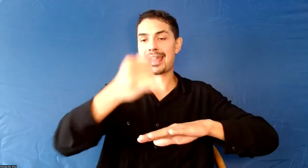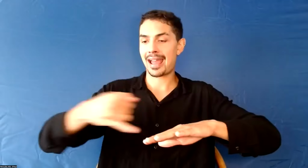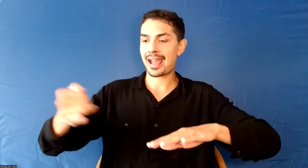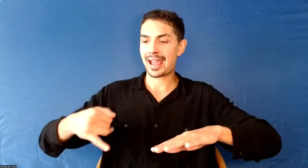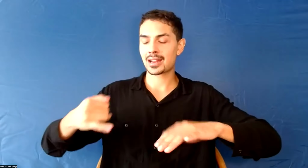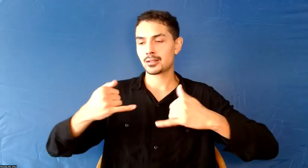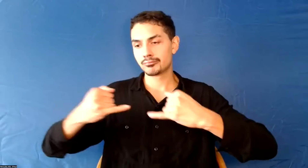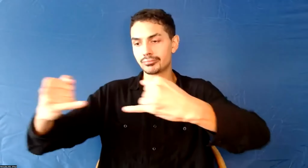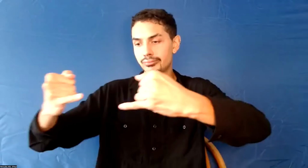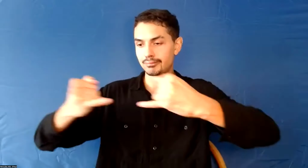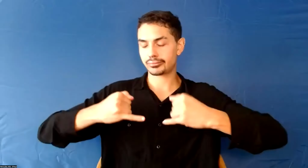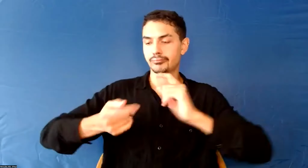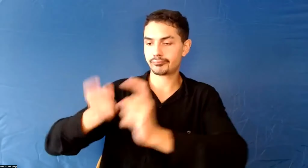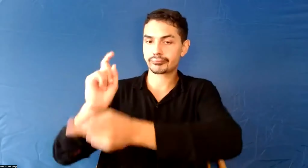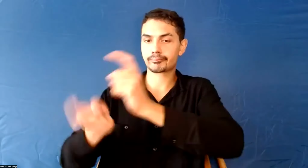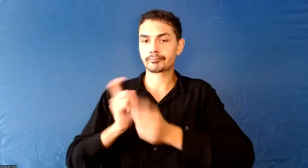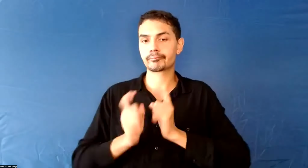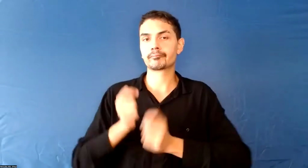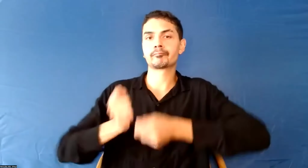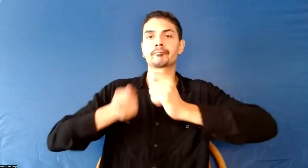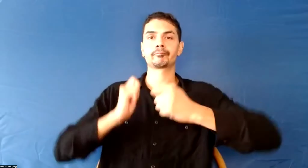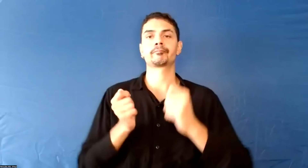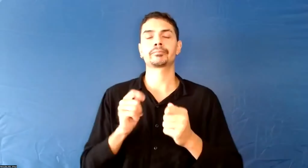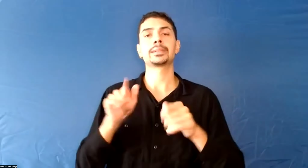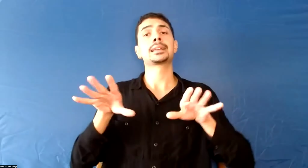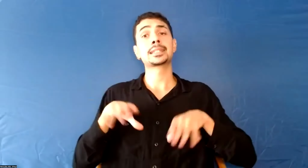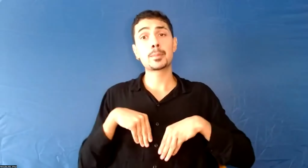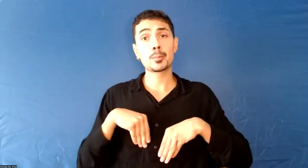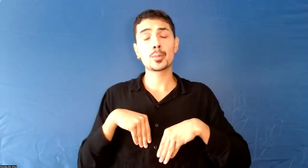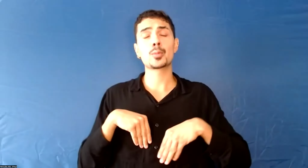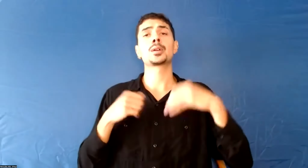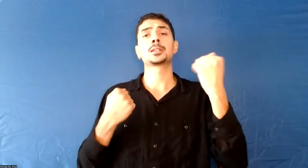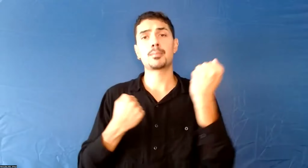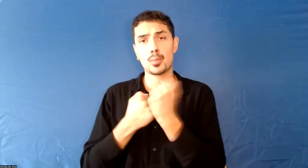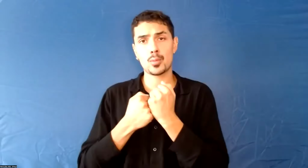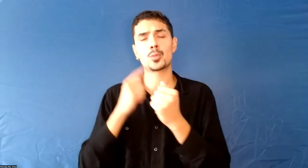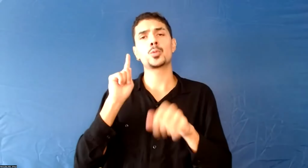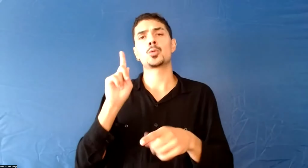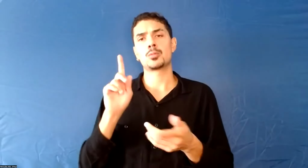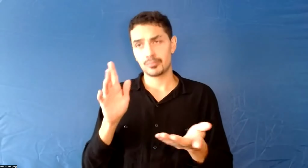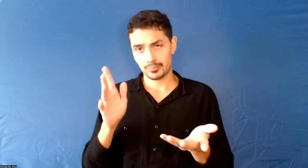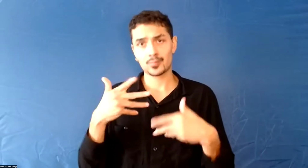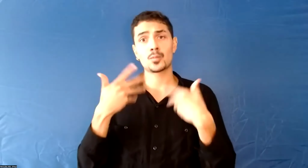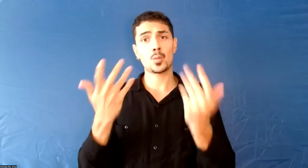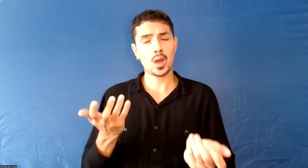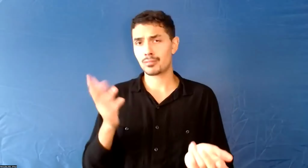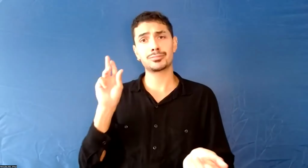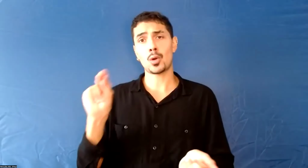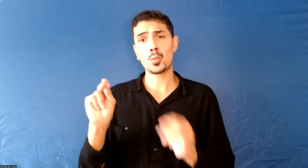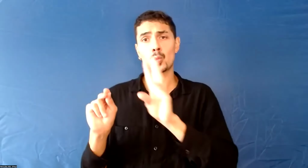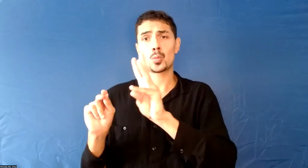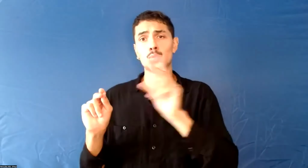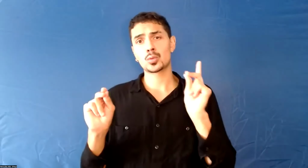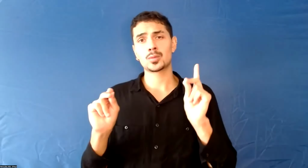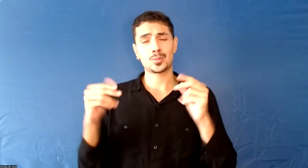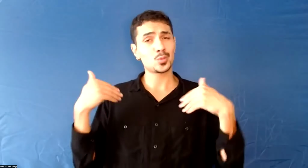that it is acceptable and it is supported to withdraw. And with youth, it is